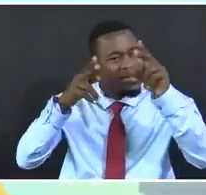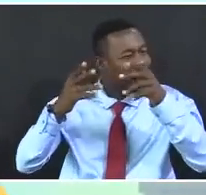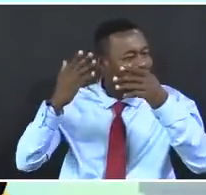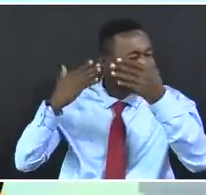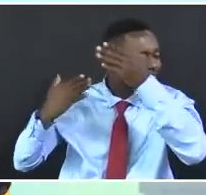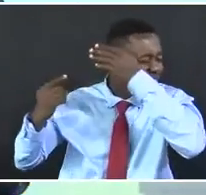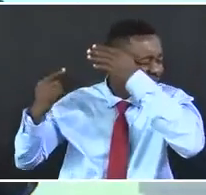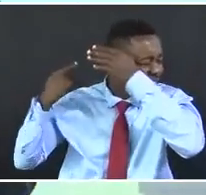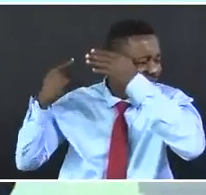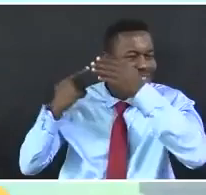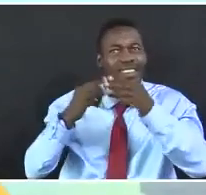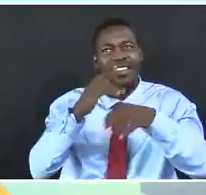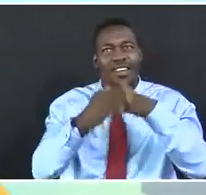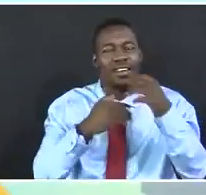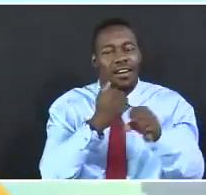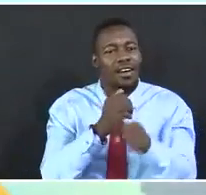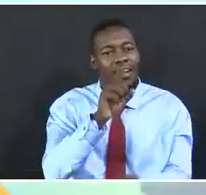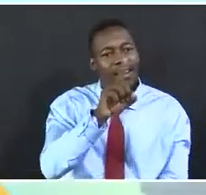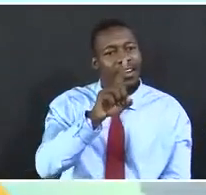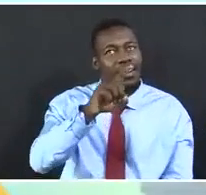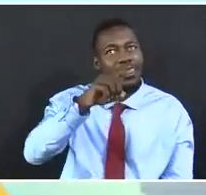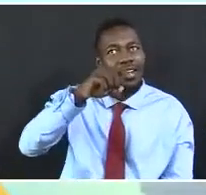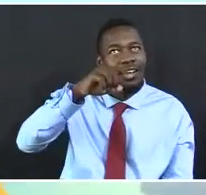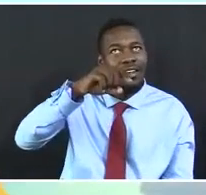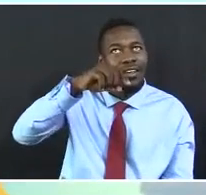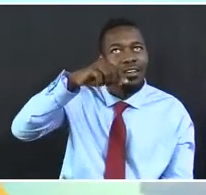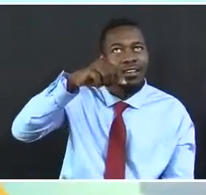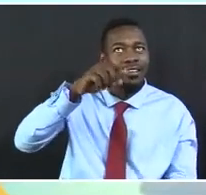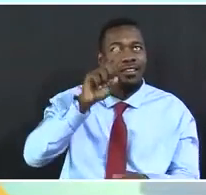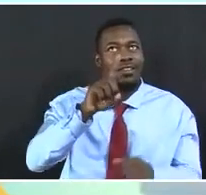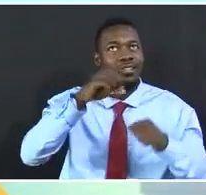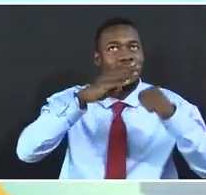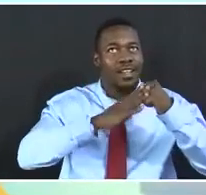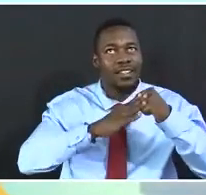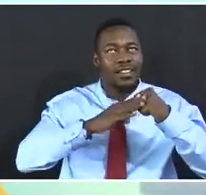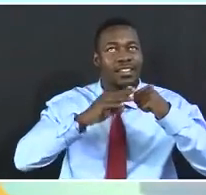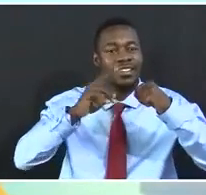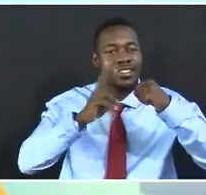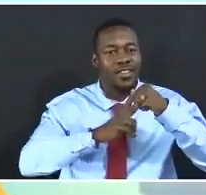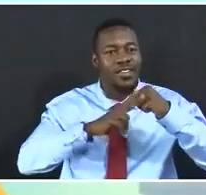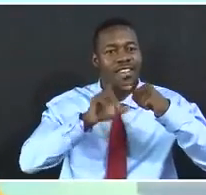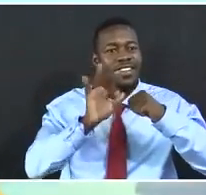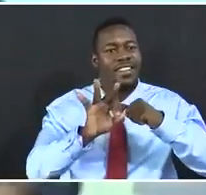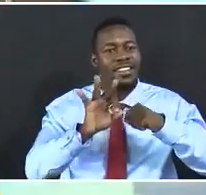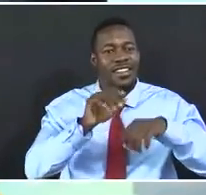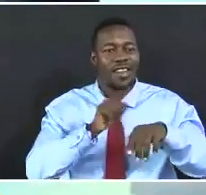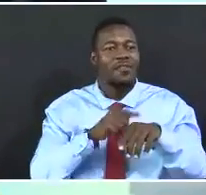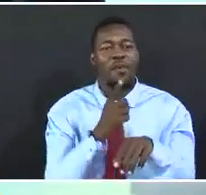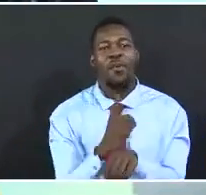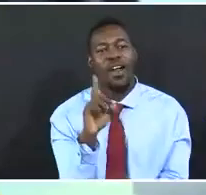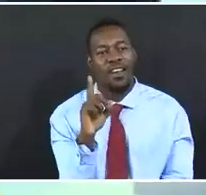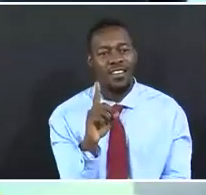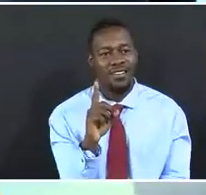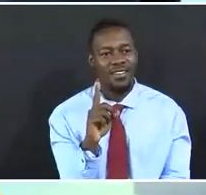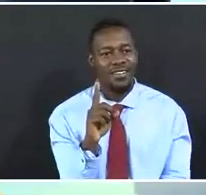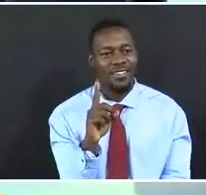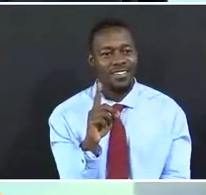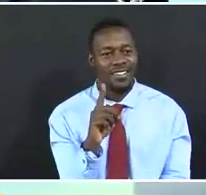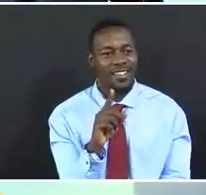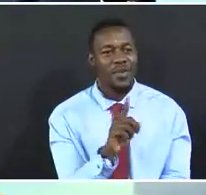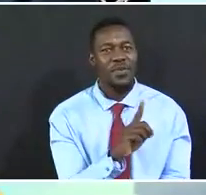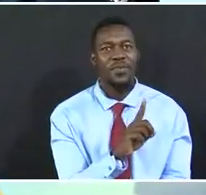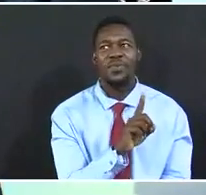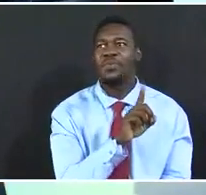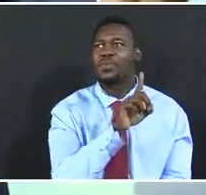time ago, in 1973, when I was in Form 1, and I was a Boy Scout. That's when I conquered it. I don't know when you